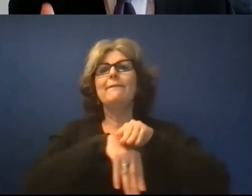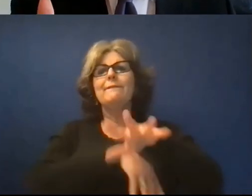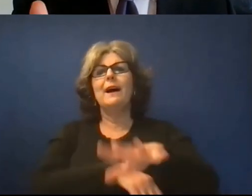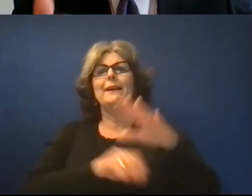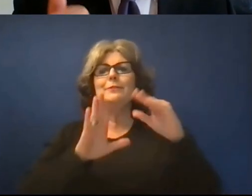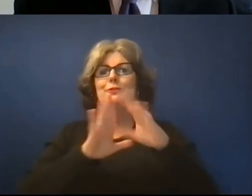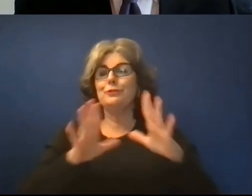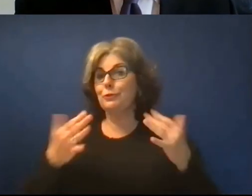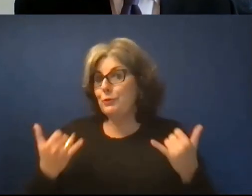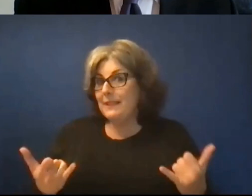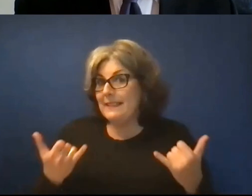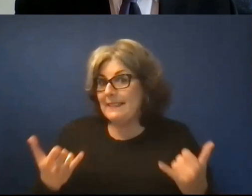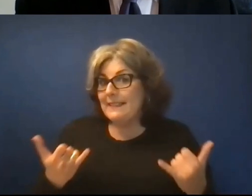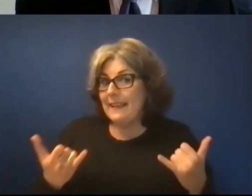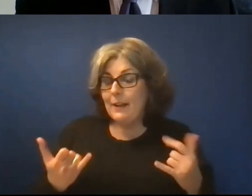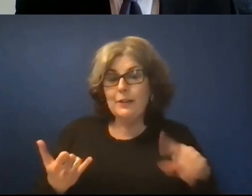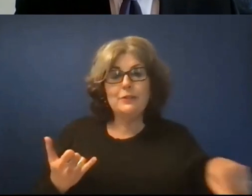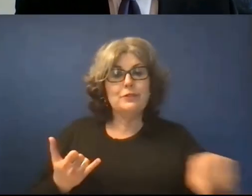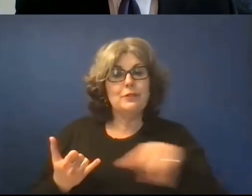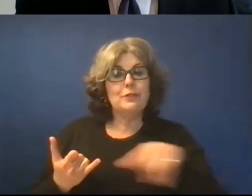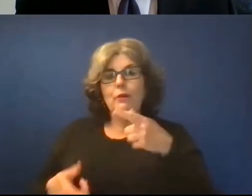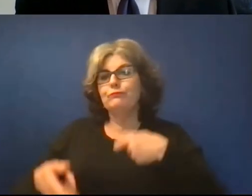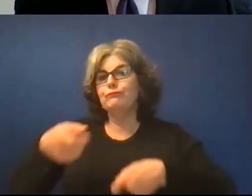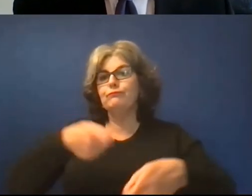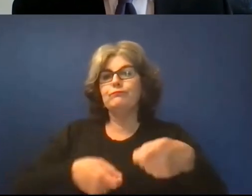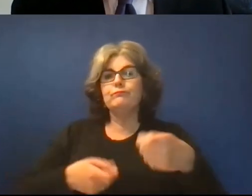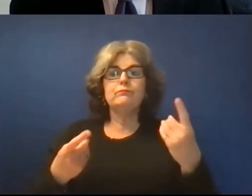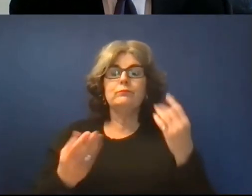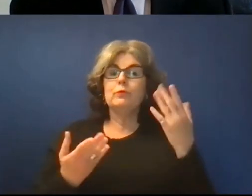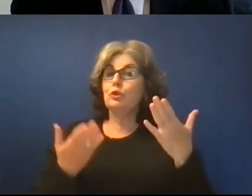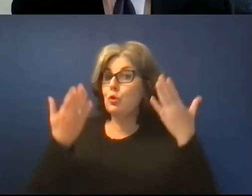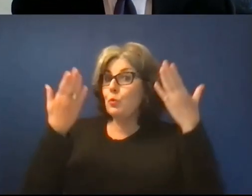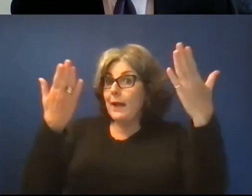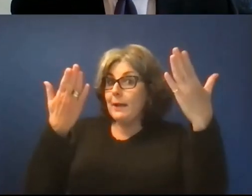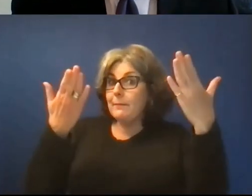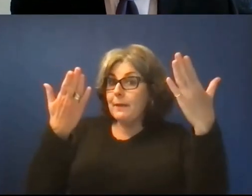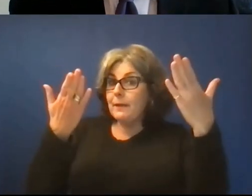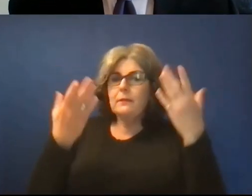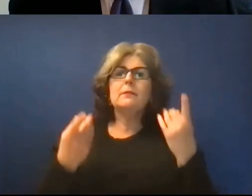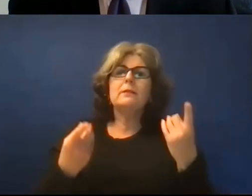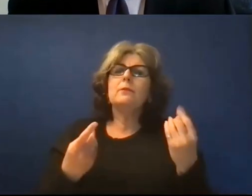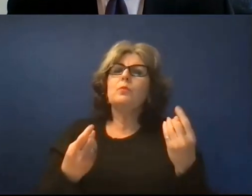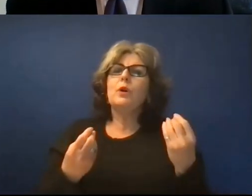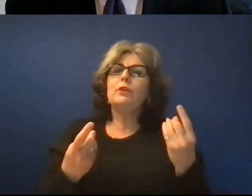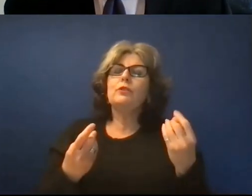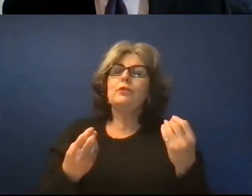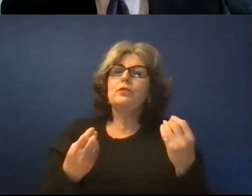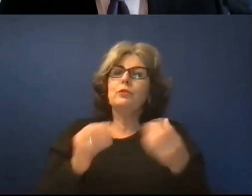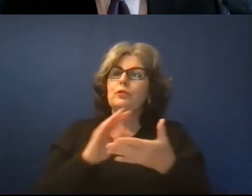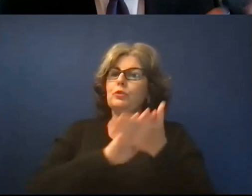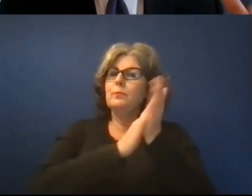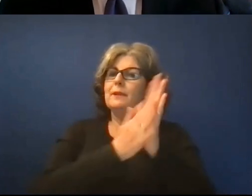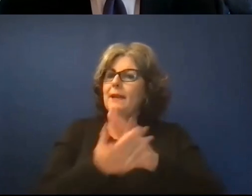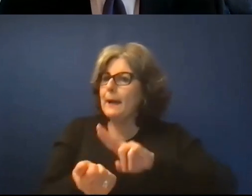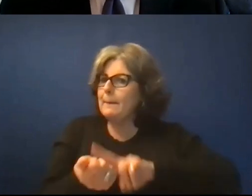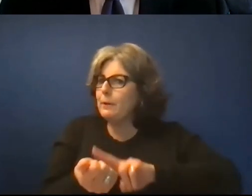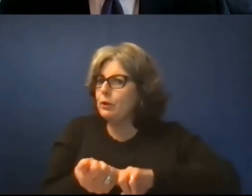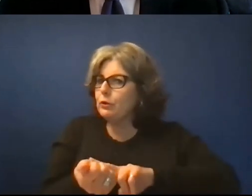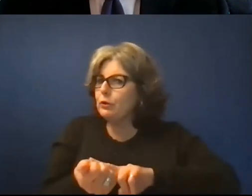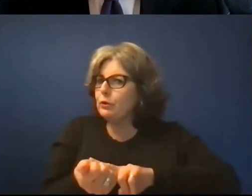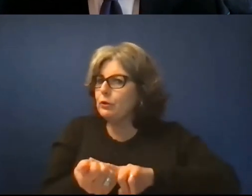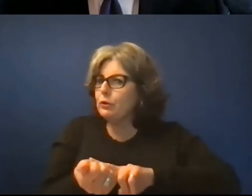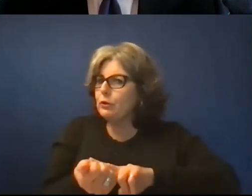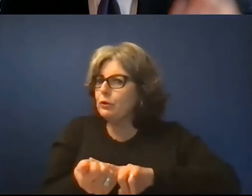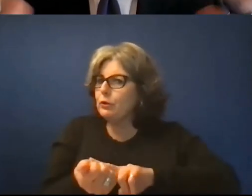now, if you know, if you were in their shoes, to recommend them to take some steps to go towards this field? What would you